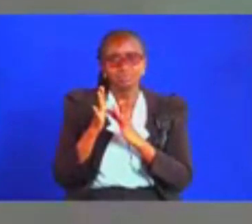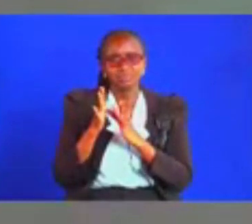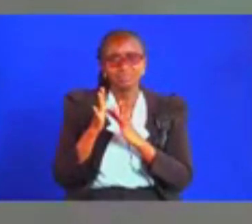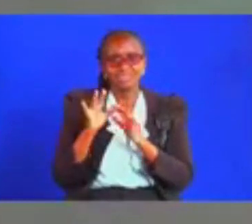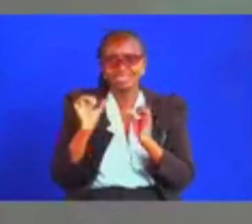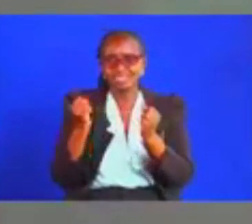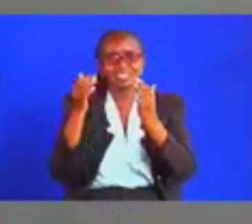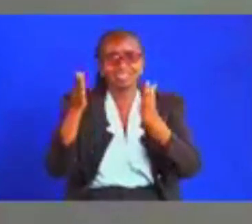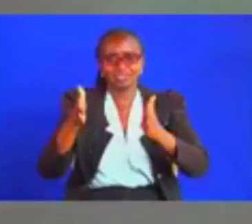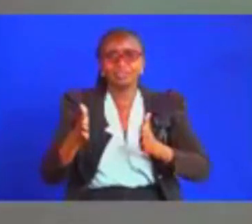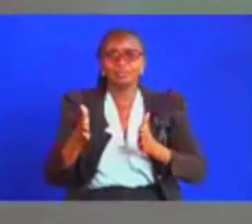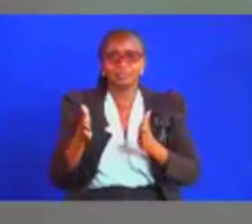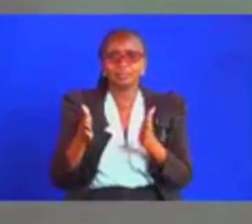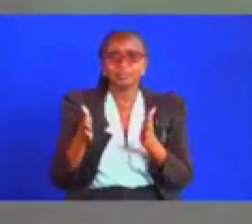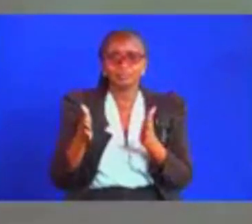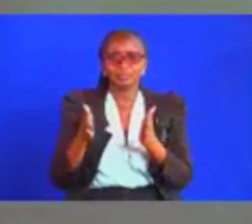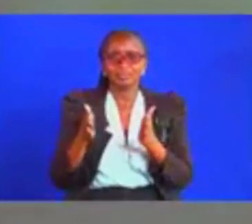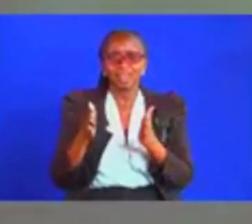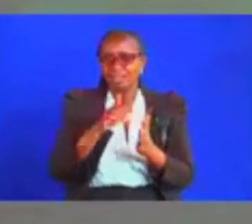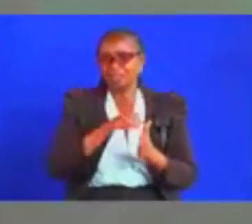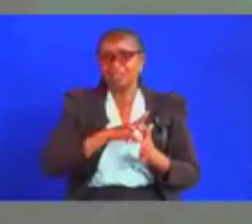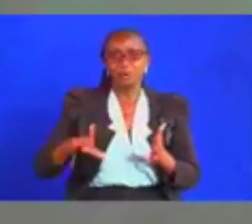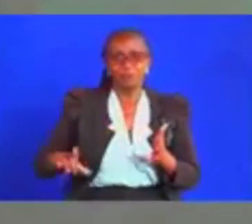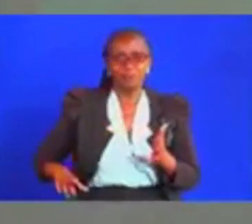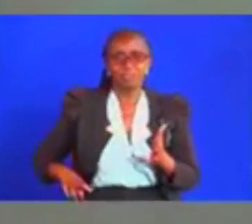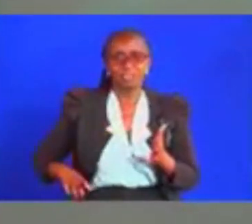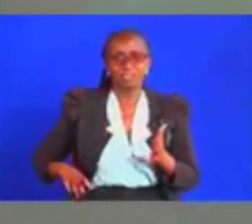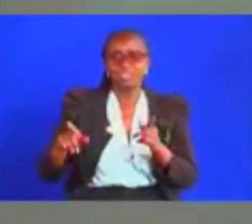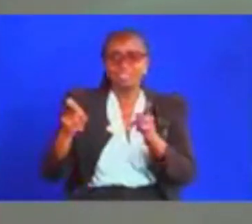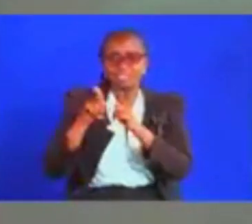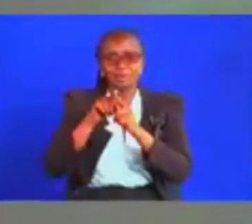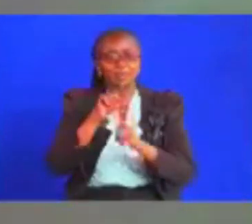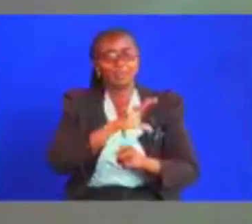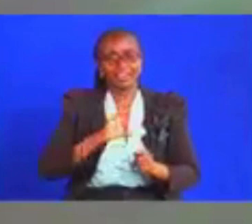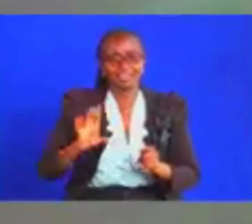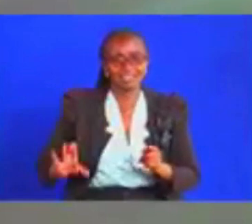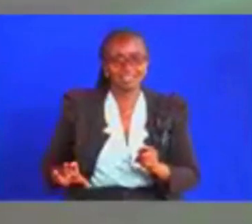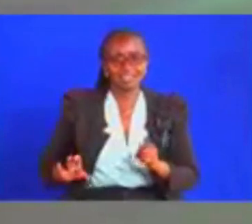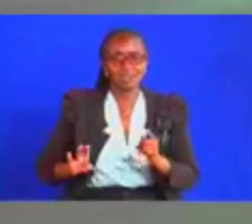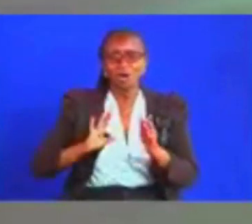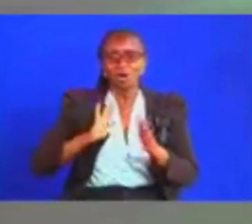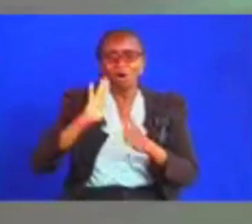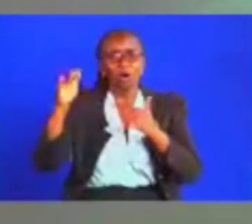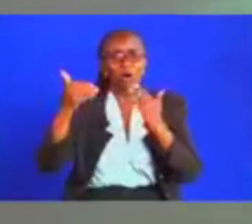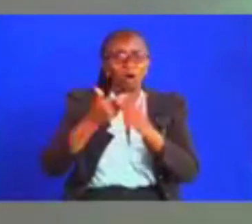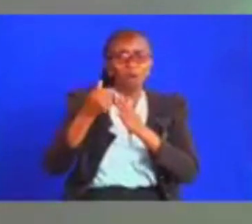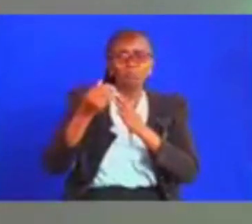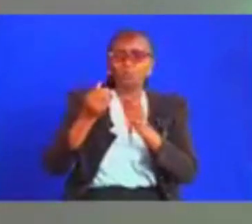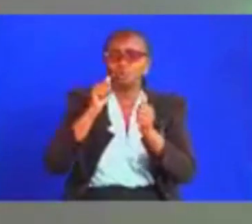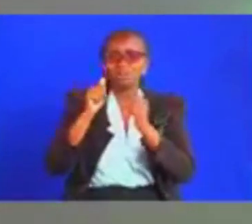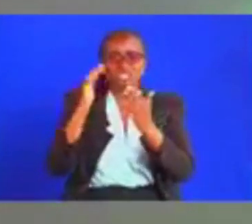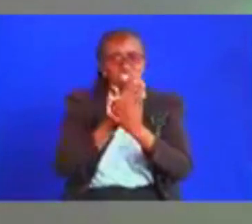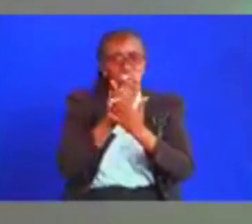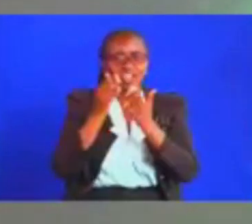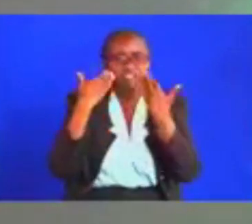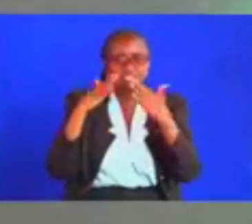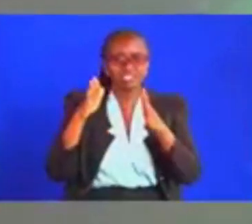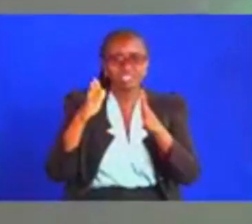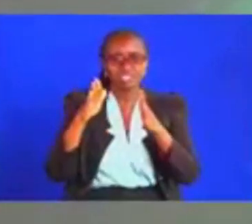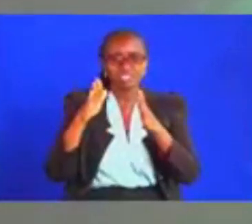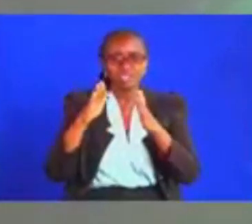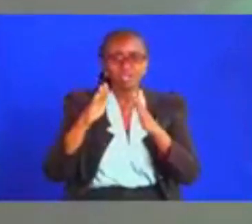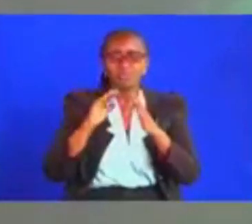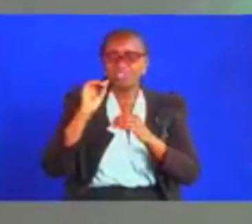the Savior, the Lord, and the Christ. All that I shared with you was Peter's first